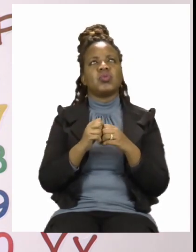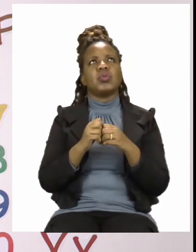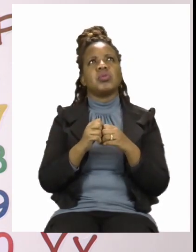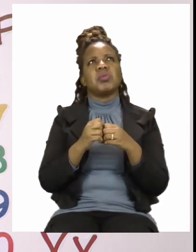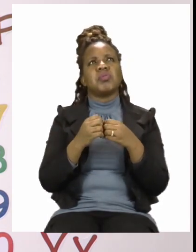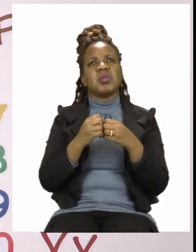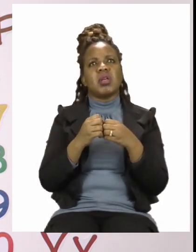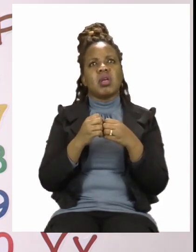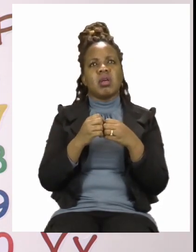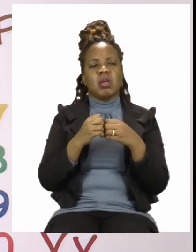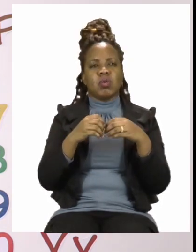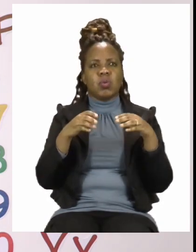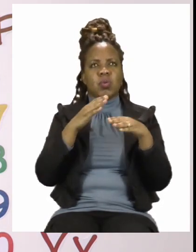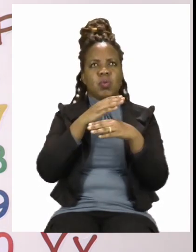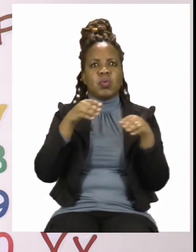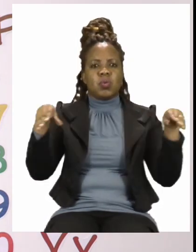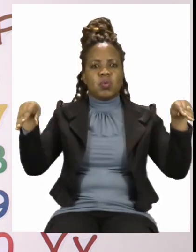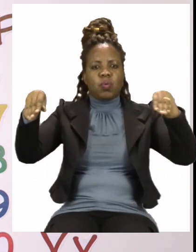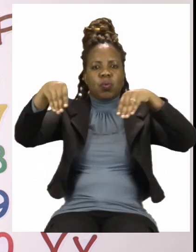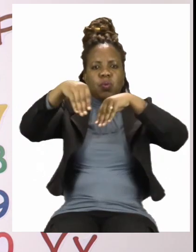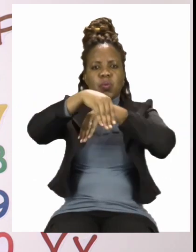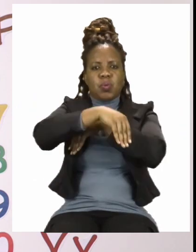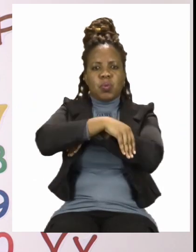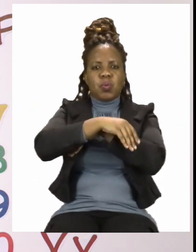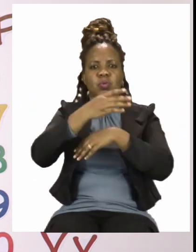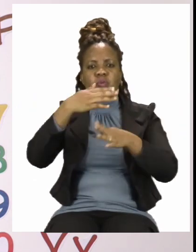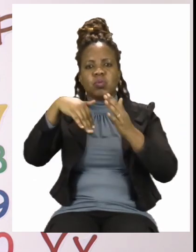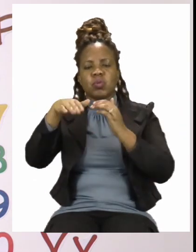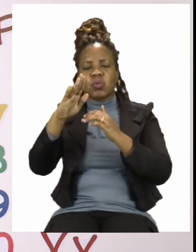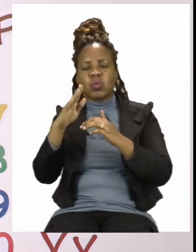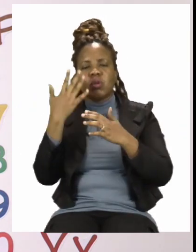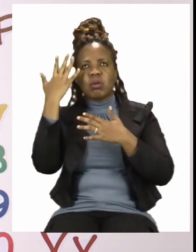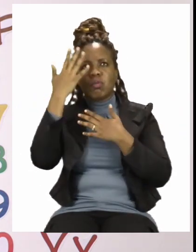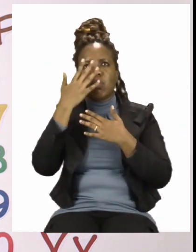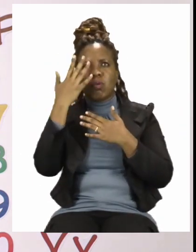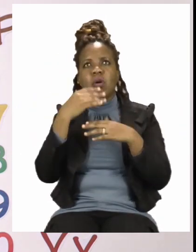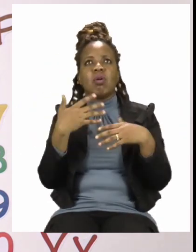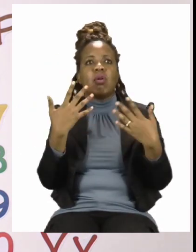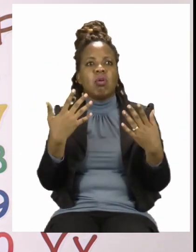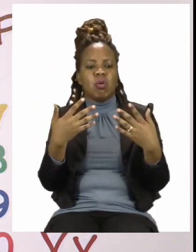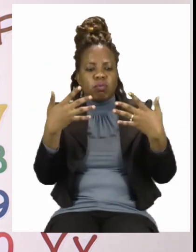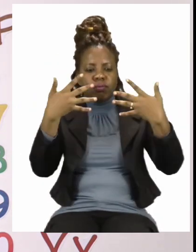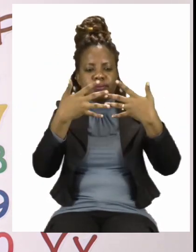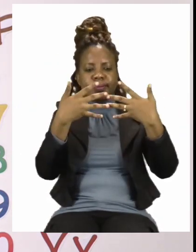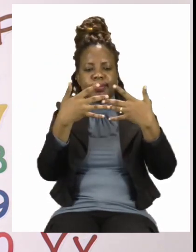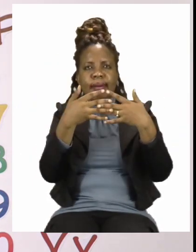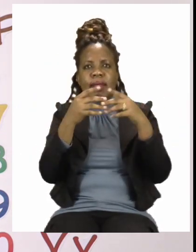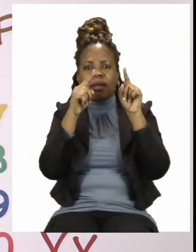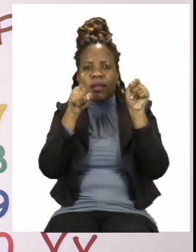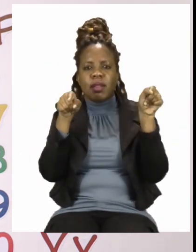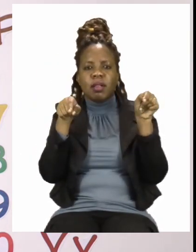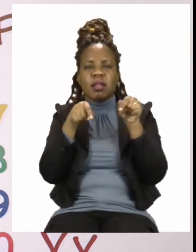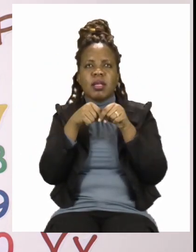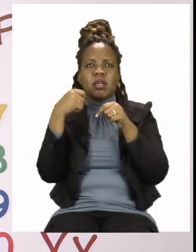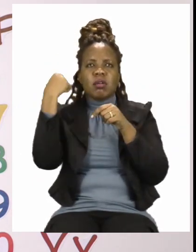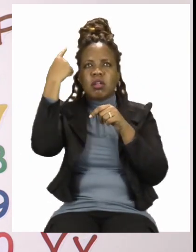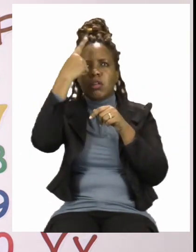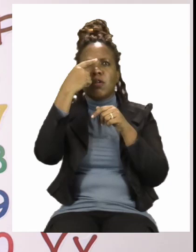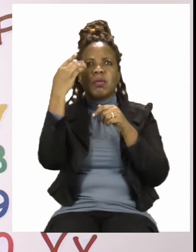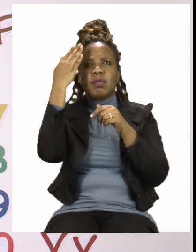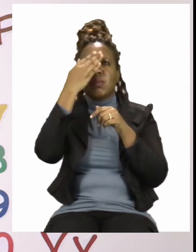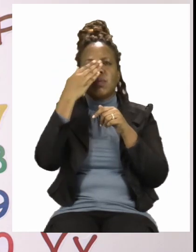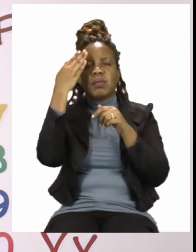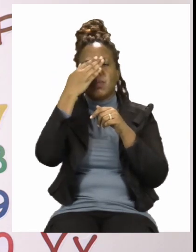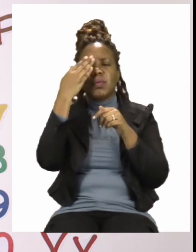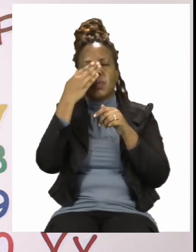towels which are small and are used to scrub our bodies. And then others have bigger